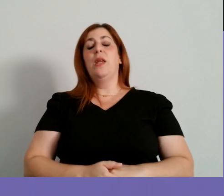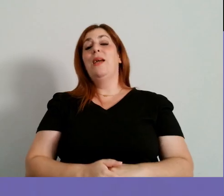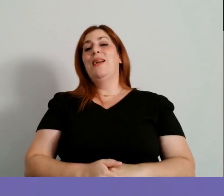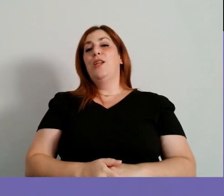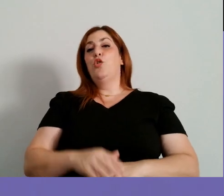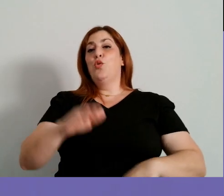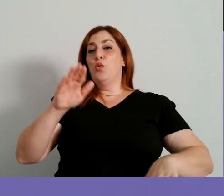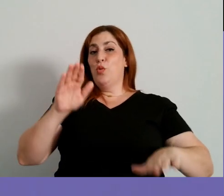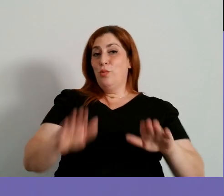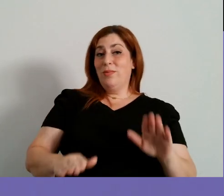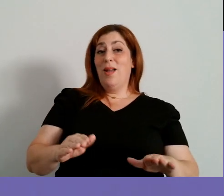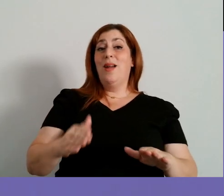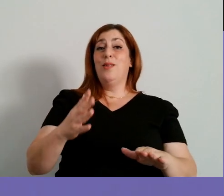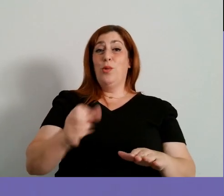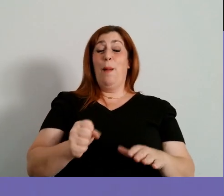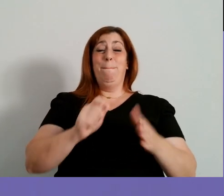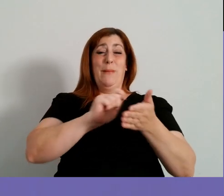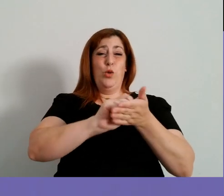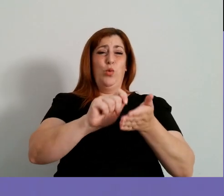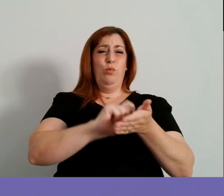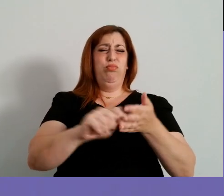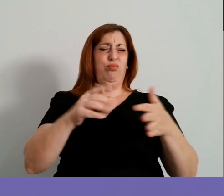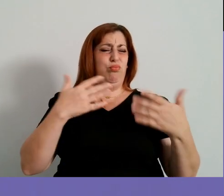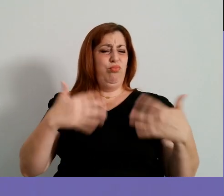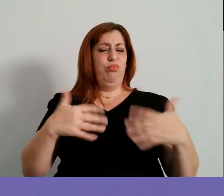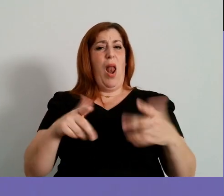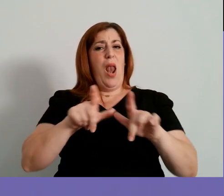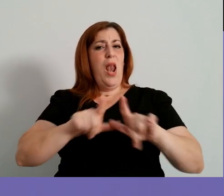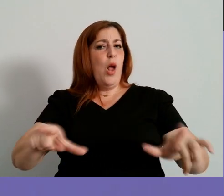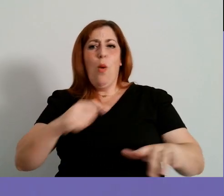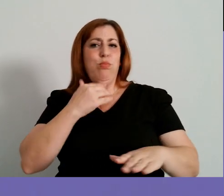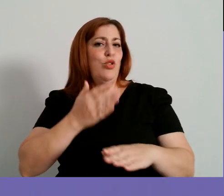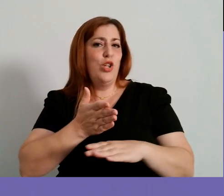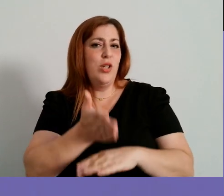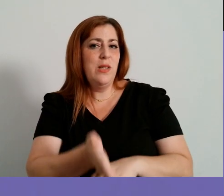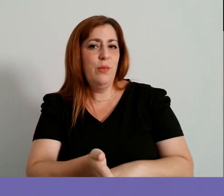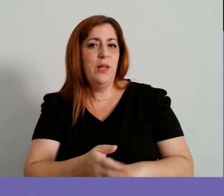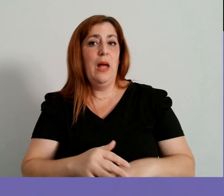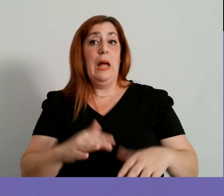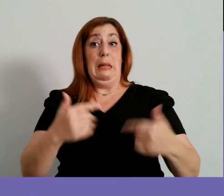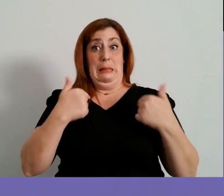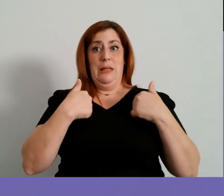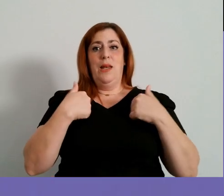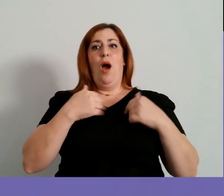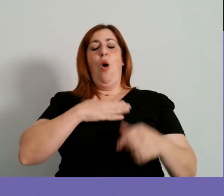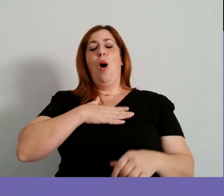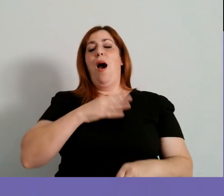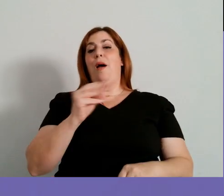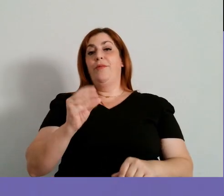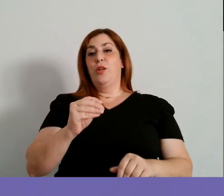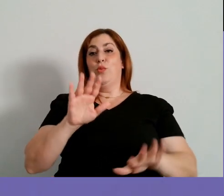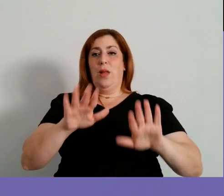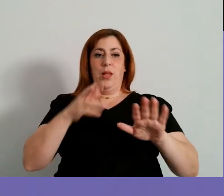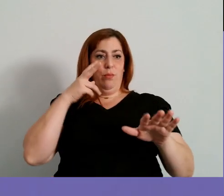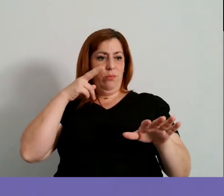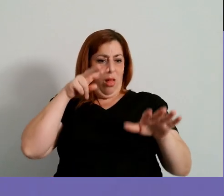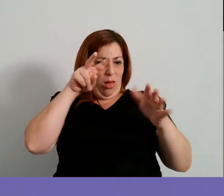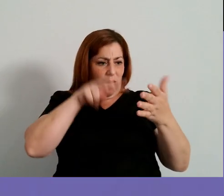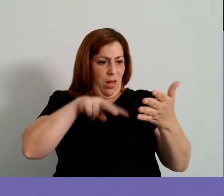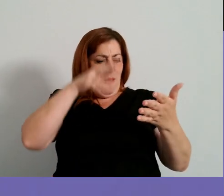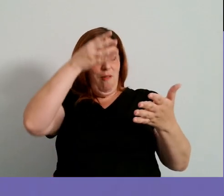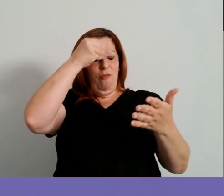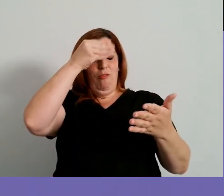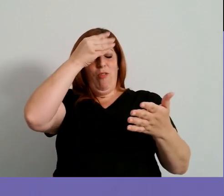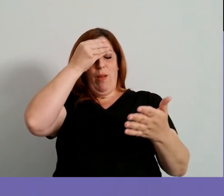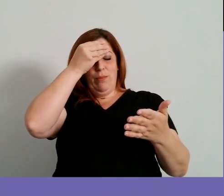language. This is something I struggle with a lot. I'm trying to learn more about law and all of that stuff, but it